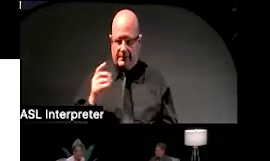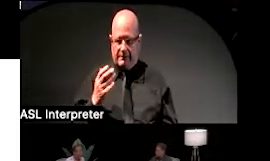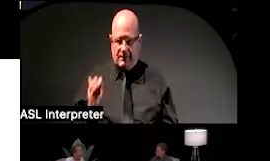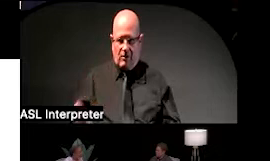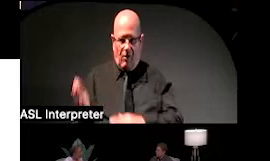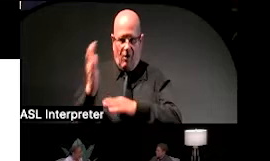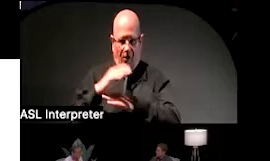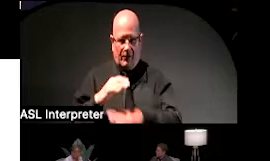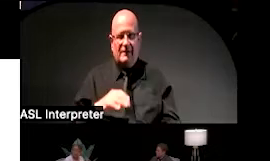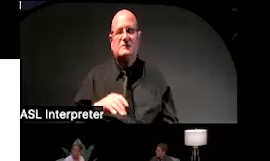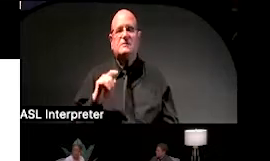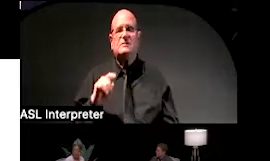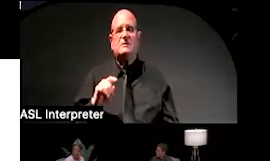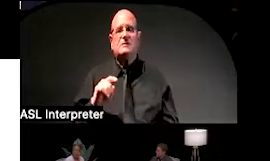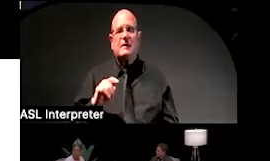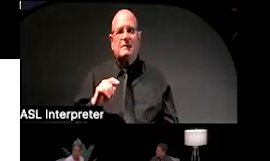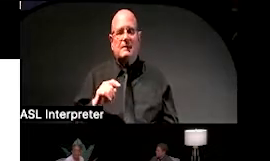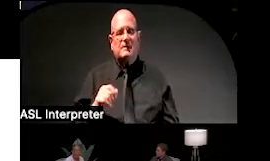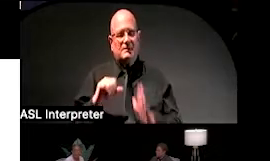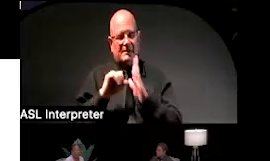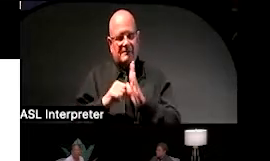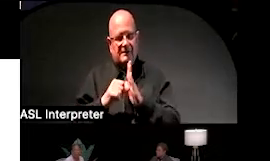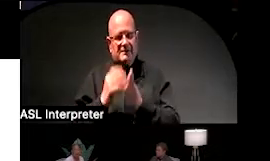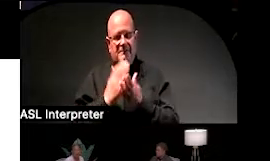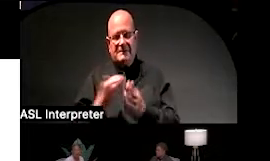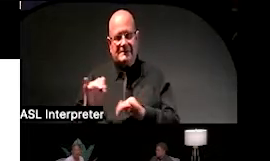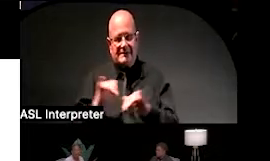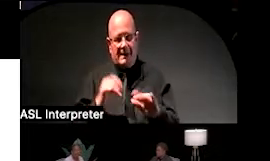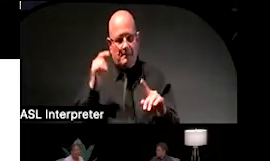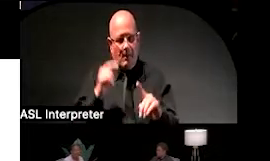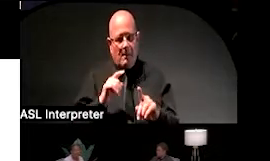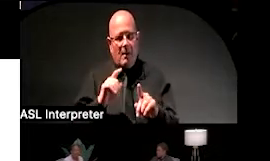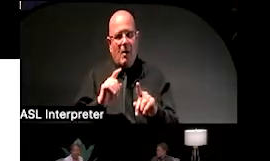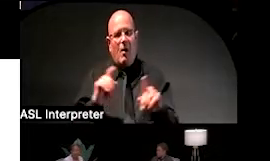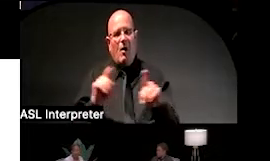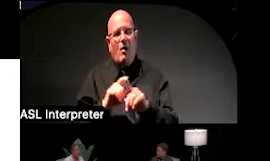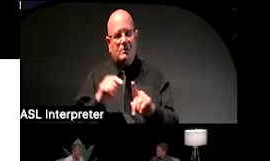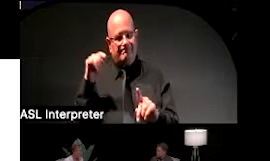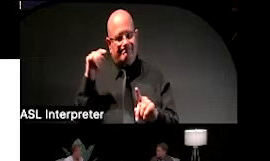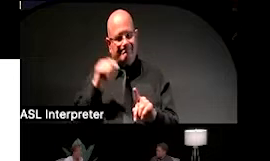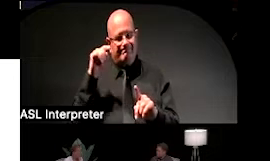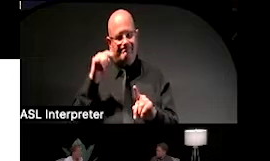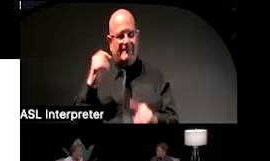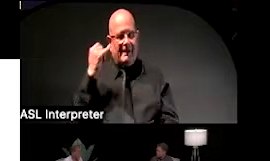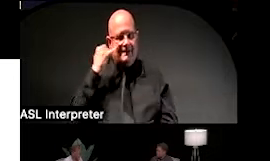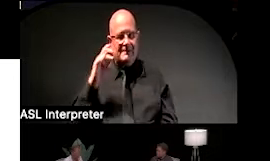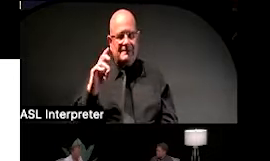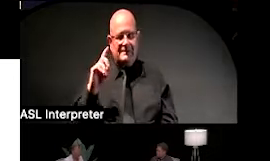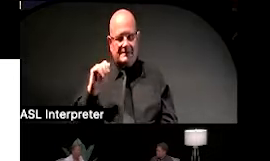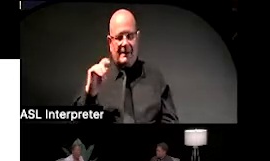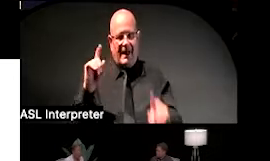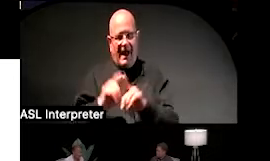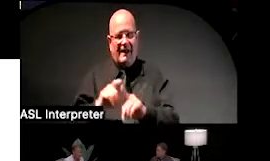entire day, so she's gonna maybe reiterate a couple of points, but also ground us in this notion of disability as a diversity